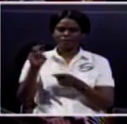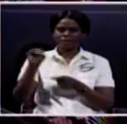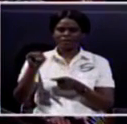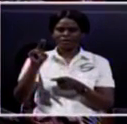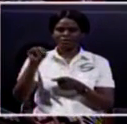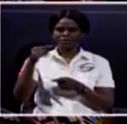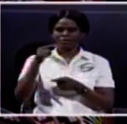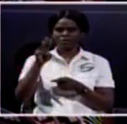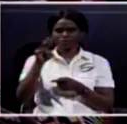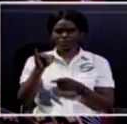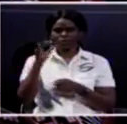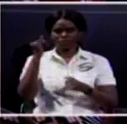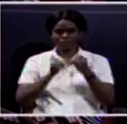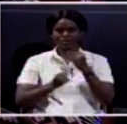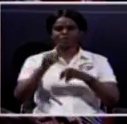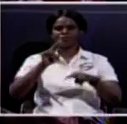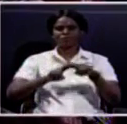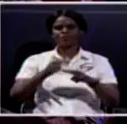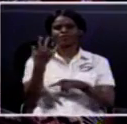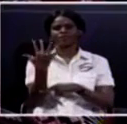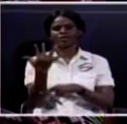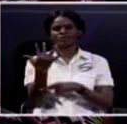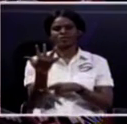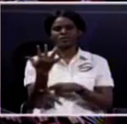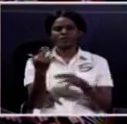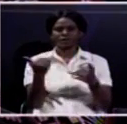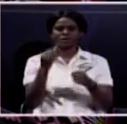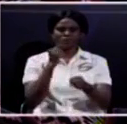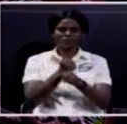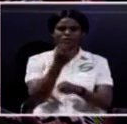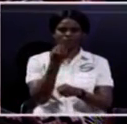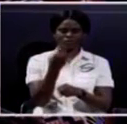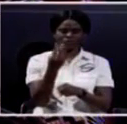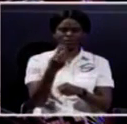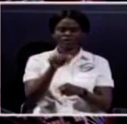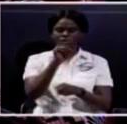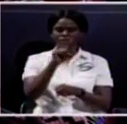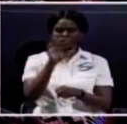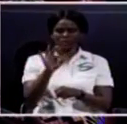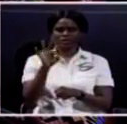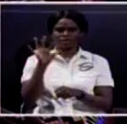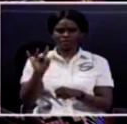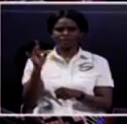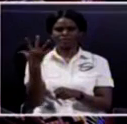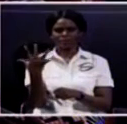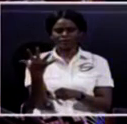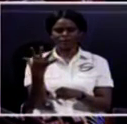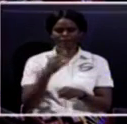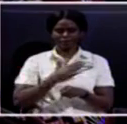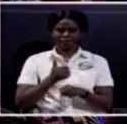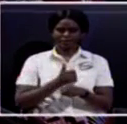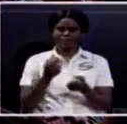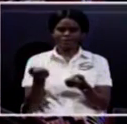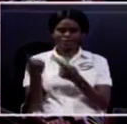where I completed my Form 5. Nowadays it is grade 12. That was 1985. Then I went to